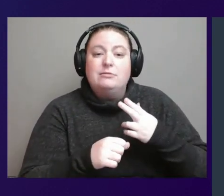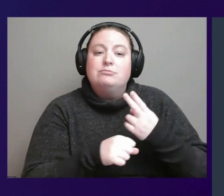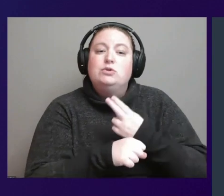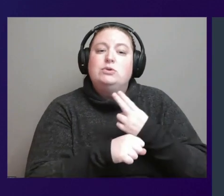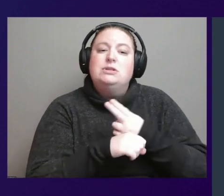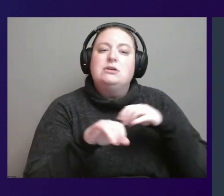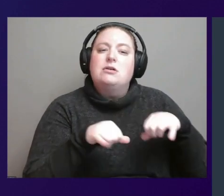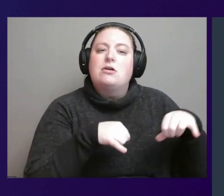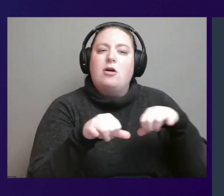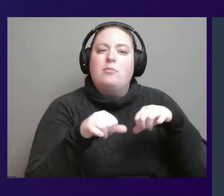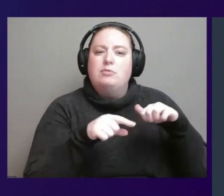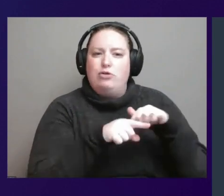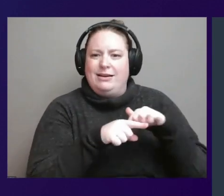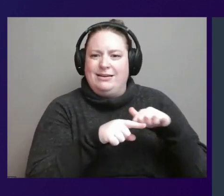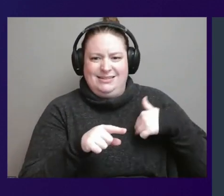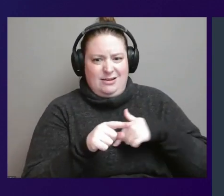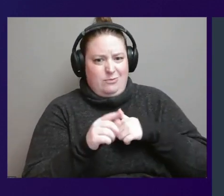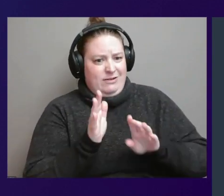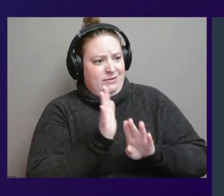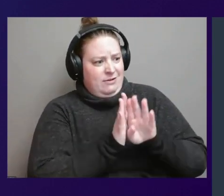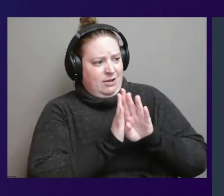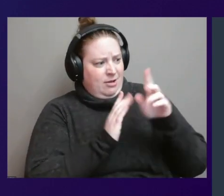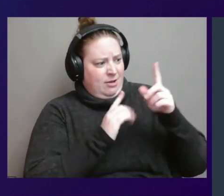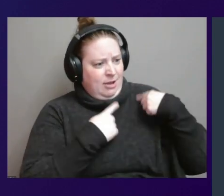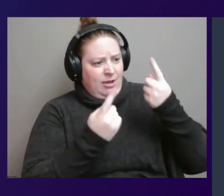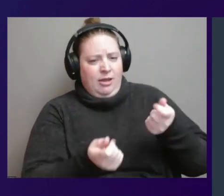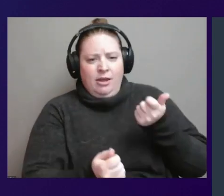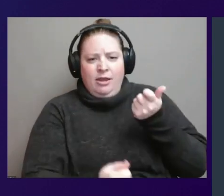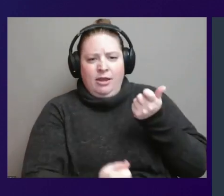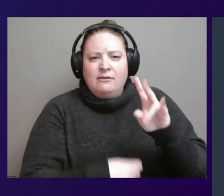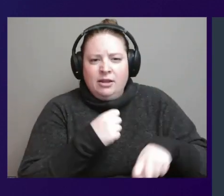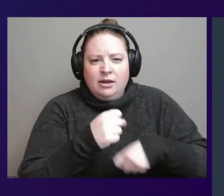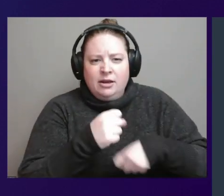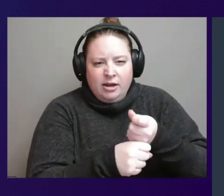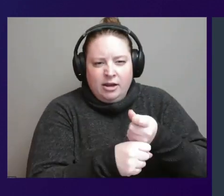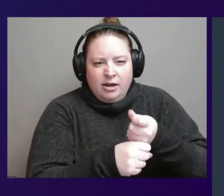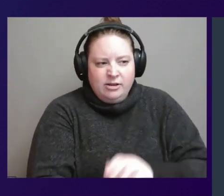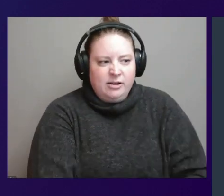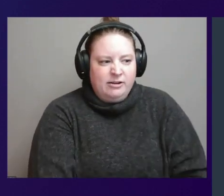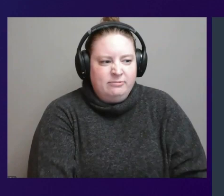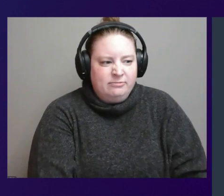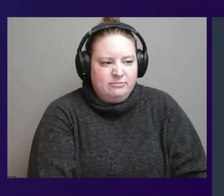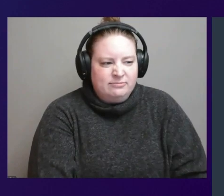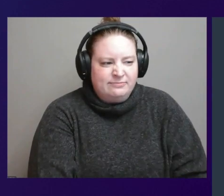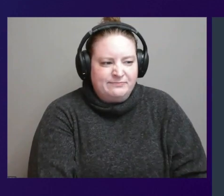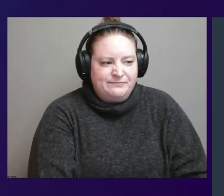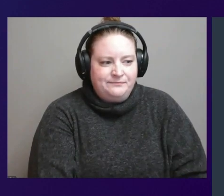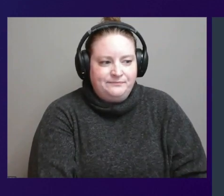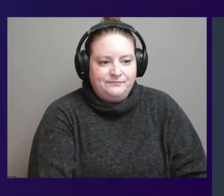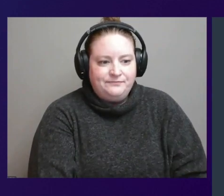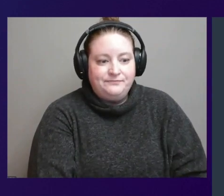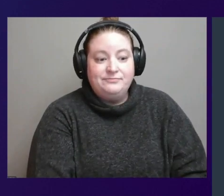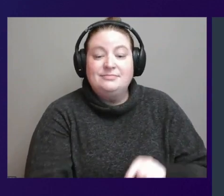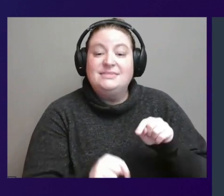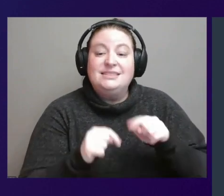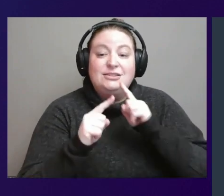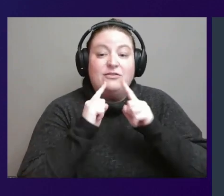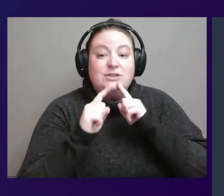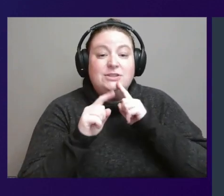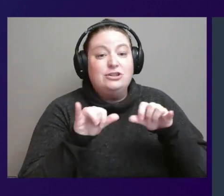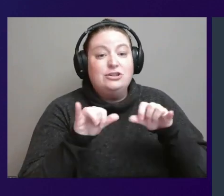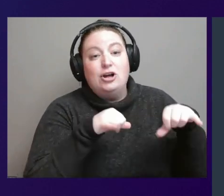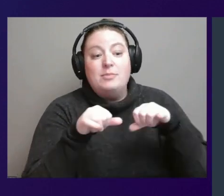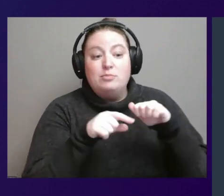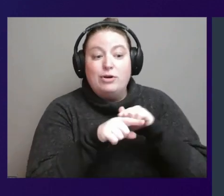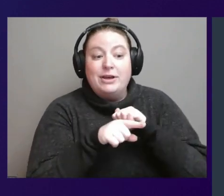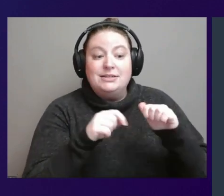that we've really developed over the past 17 years. While this conversation today will be focused on common practices and optimizing your